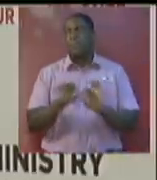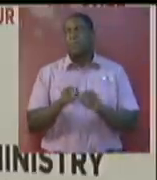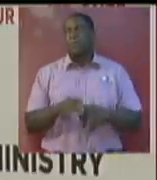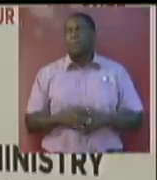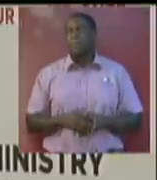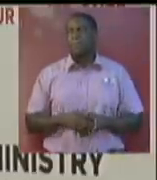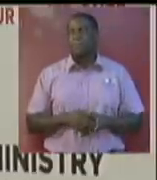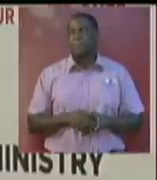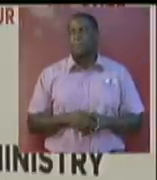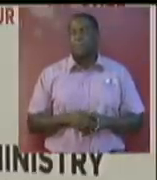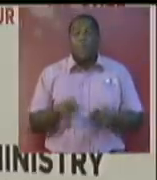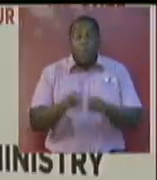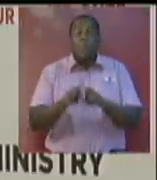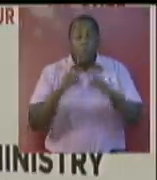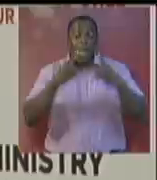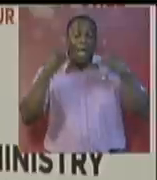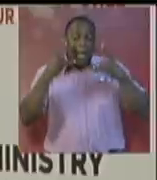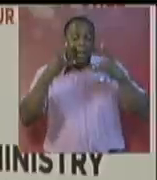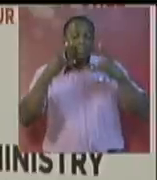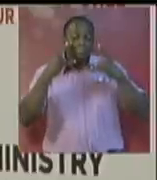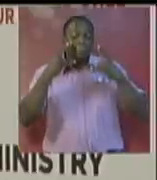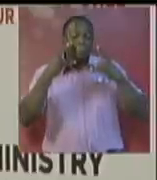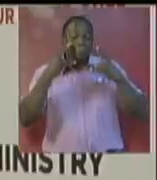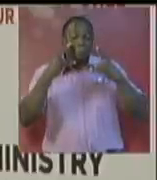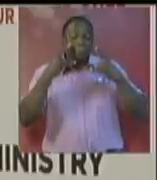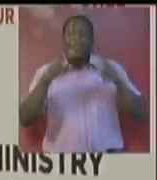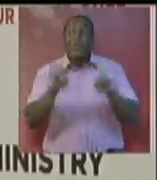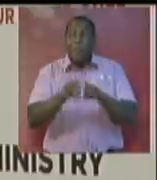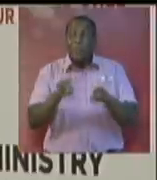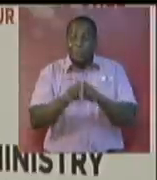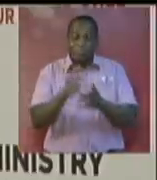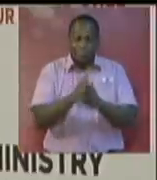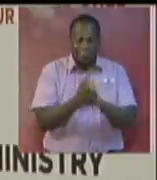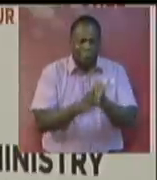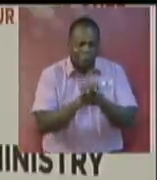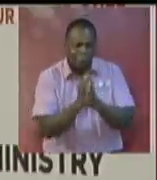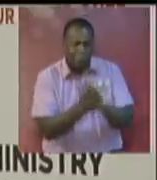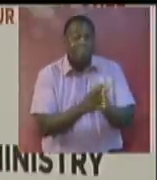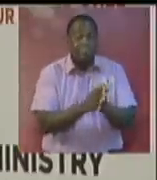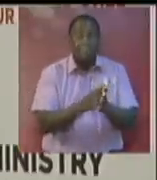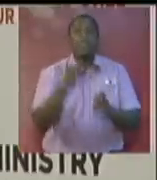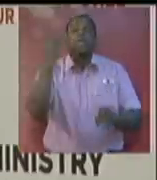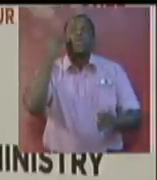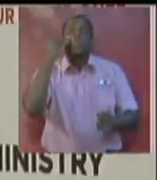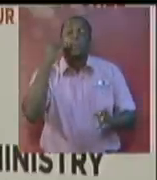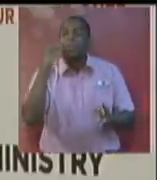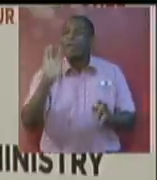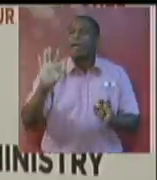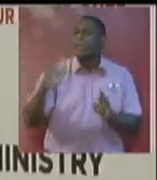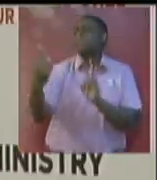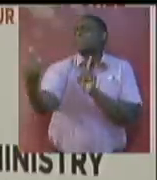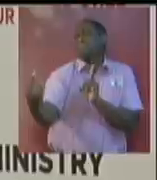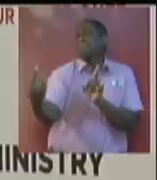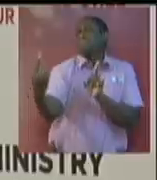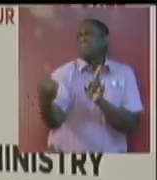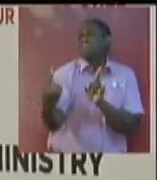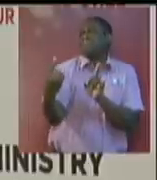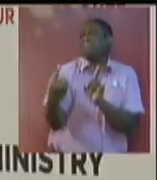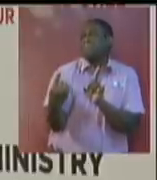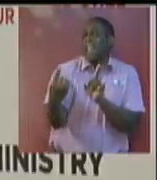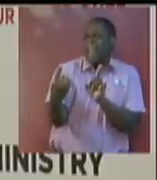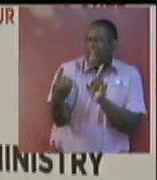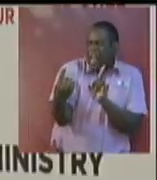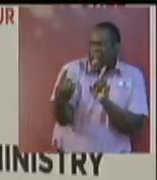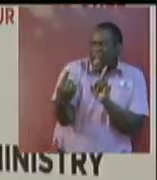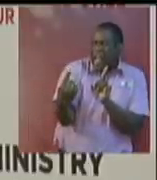these things together make the difference. If you find someone is breaching your distance, very politely but firmly ask them